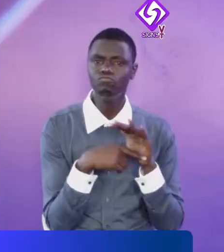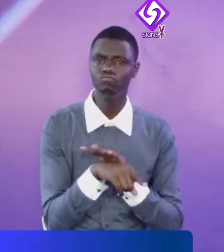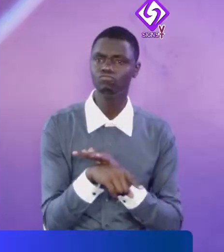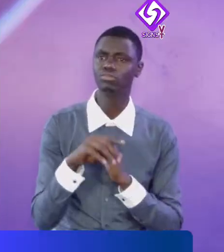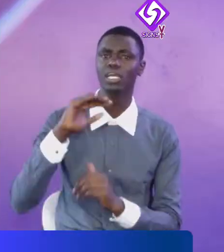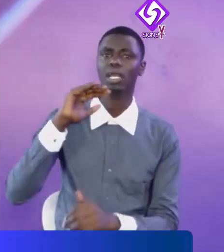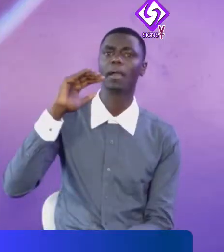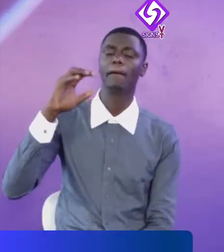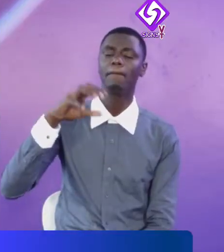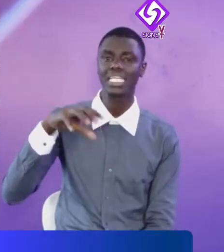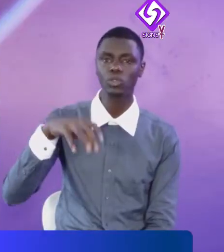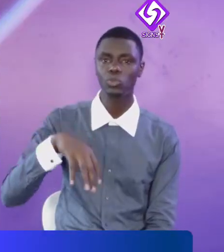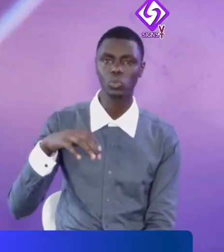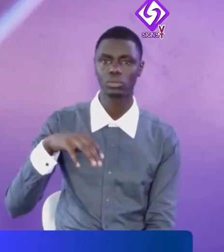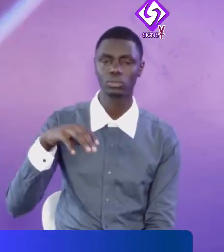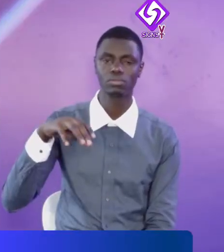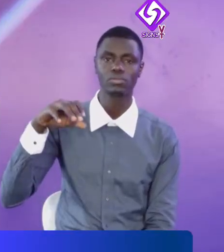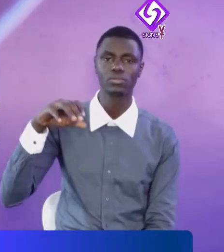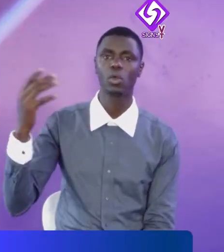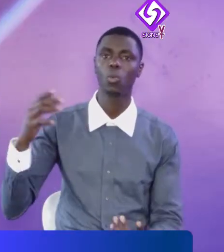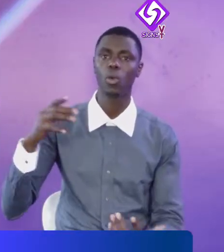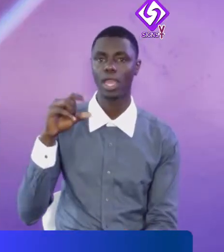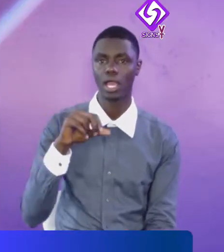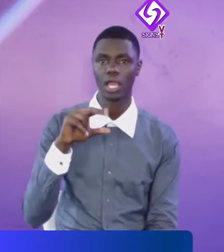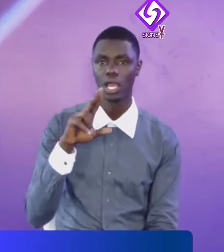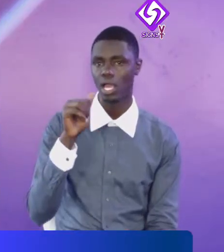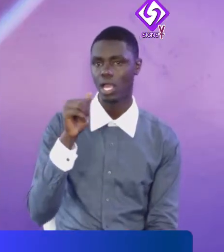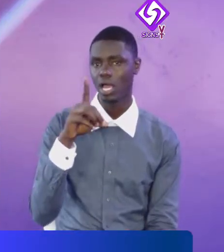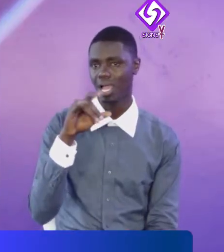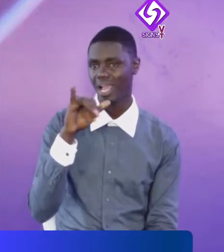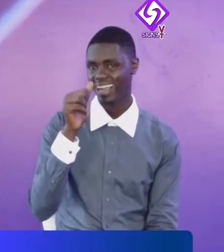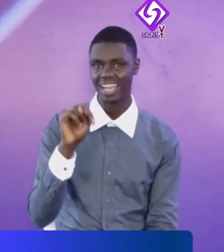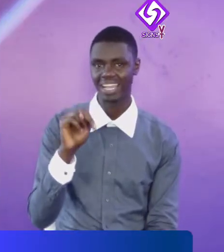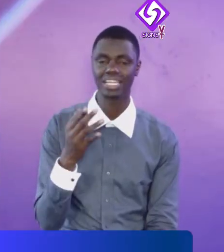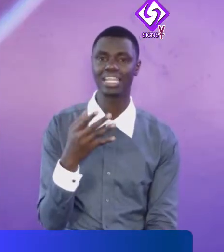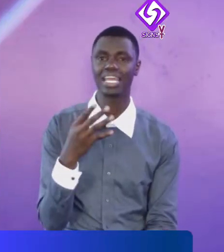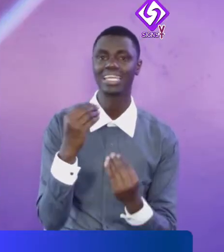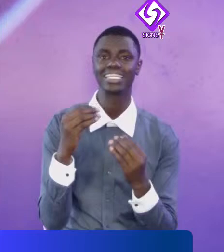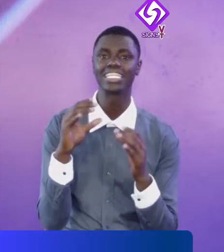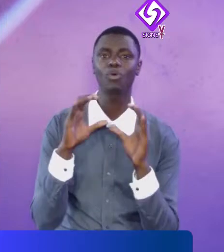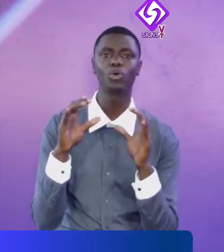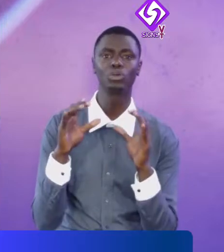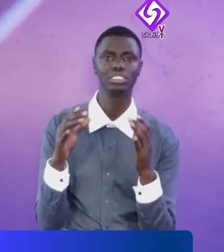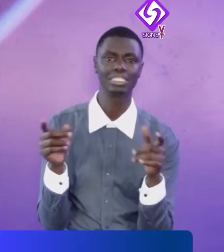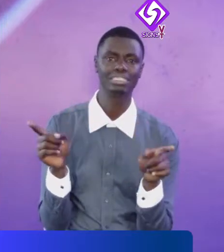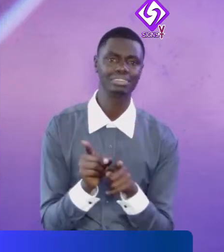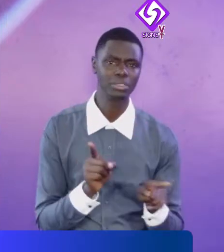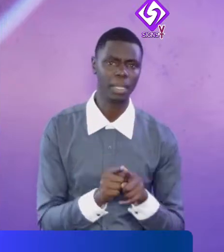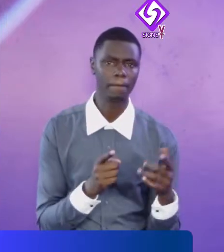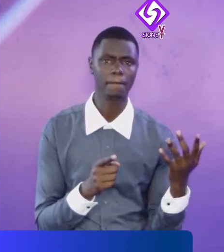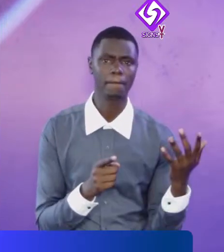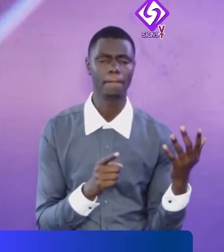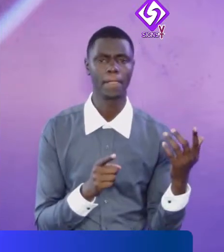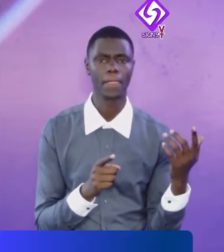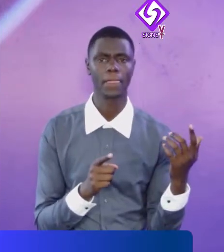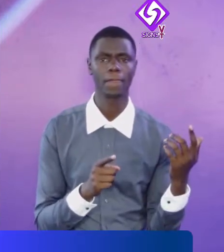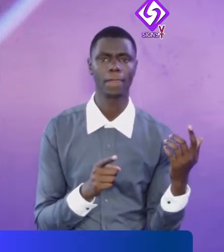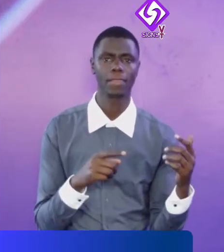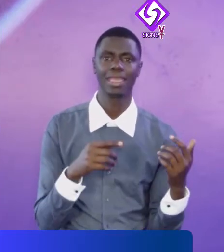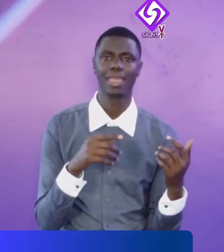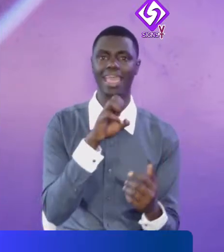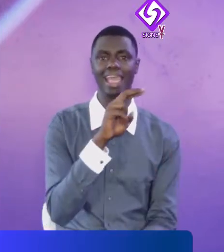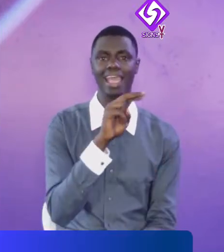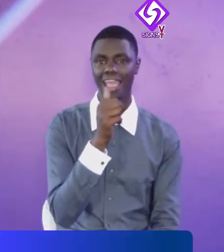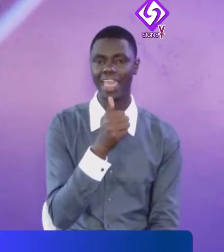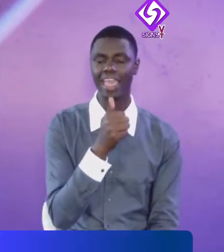Terminus, the one in where there's Guardian and there's Easy Coach. Yeah. I even went to Inner Coach.